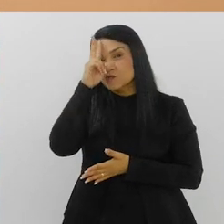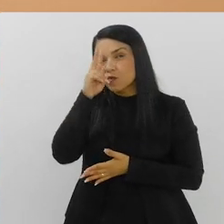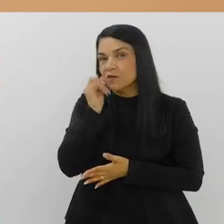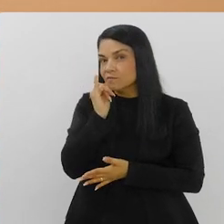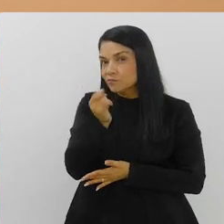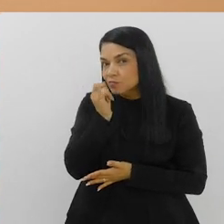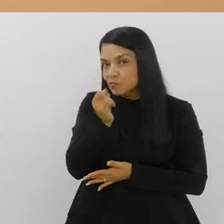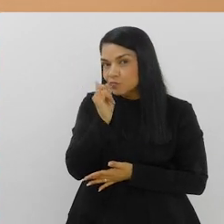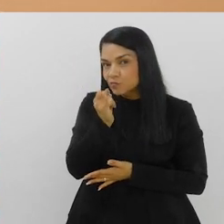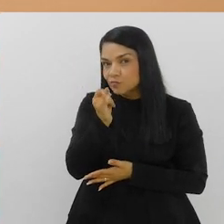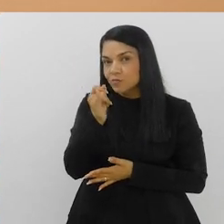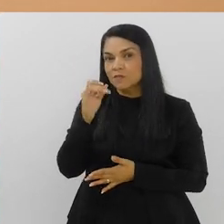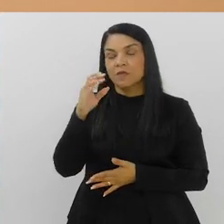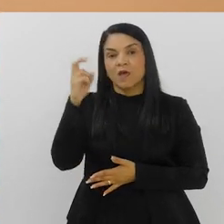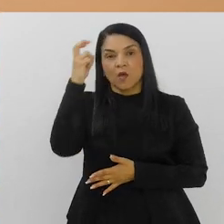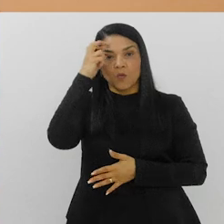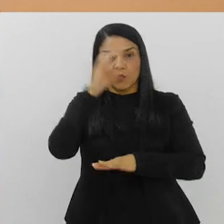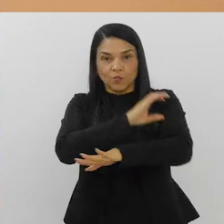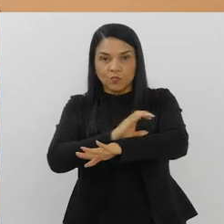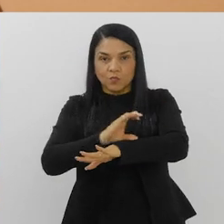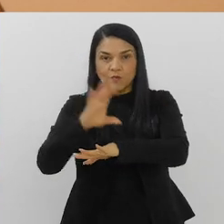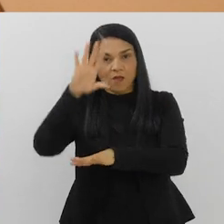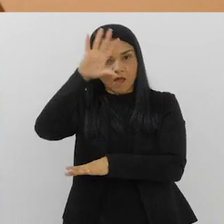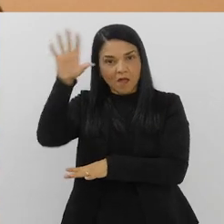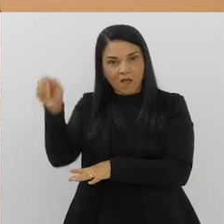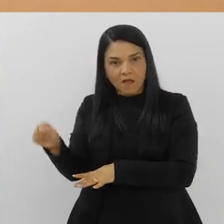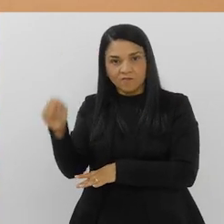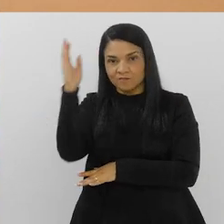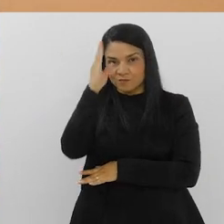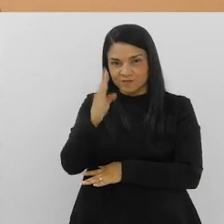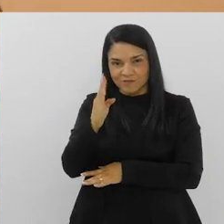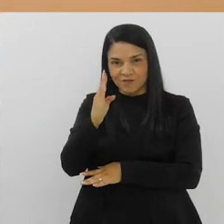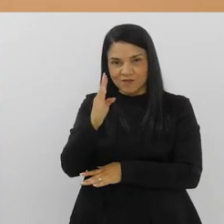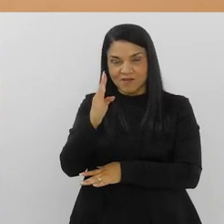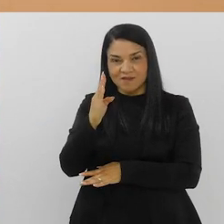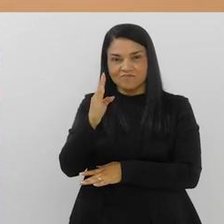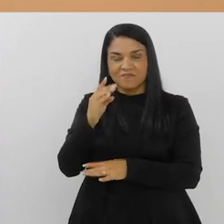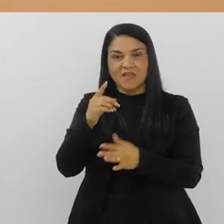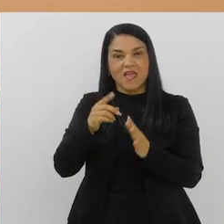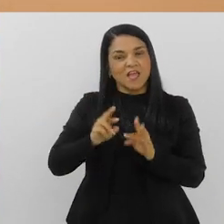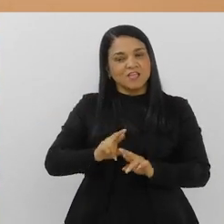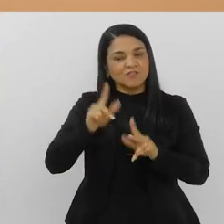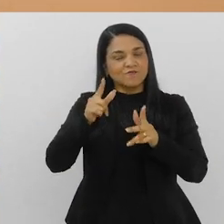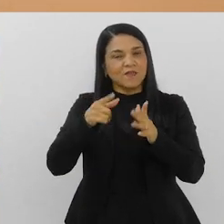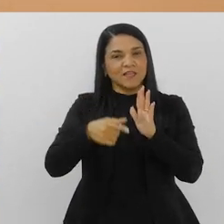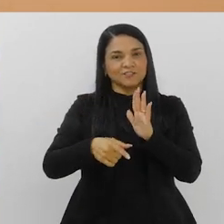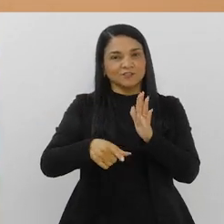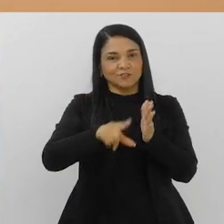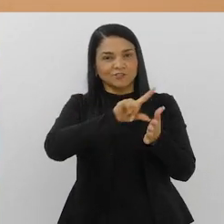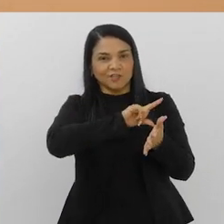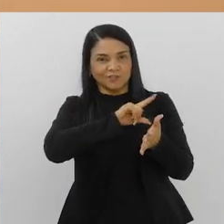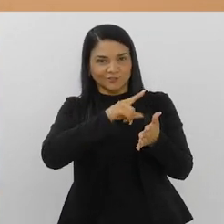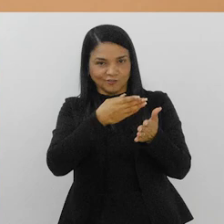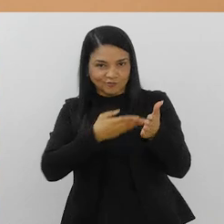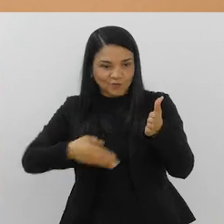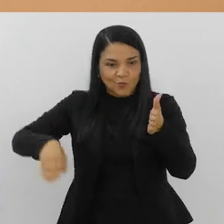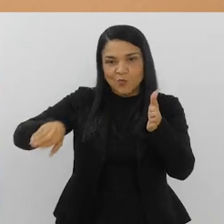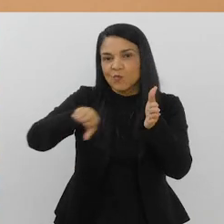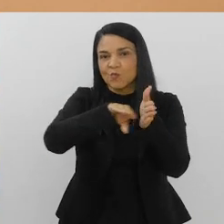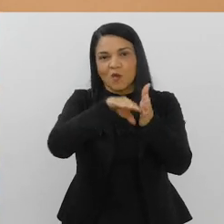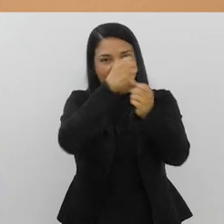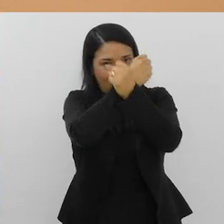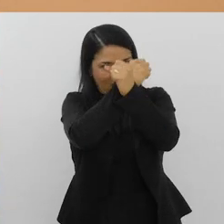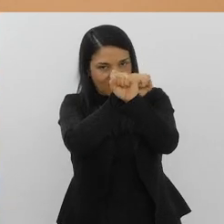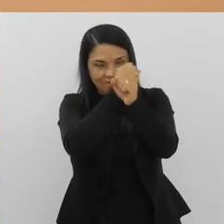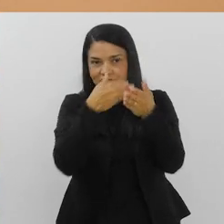do pressuposto and the point that our history, our history of Brazilian culture, it doesn't start with the arrival